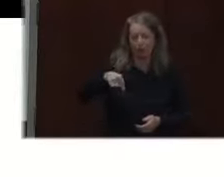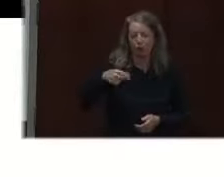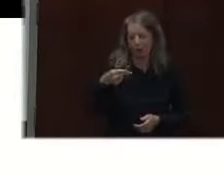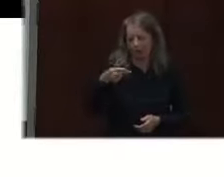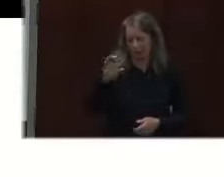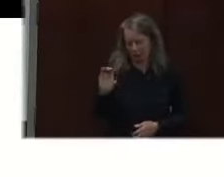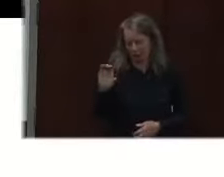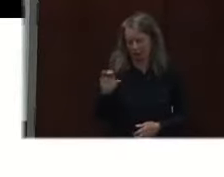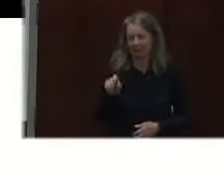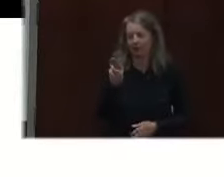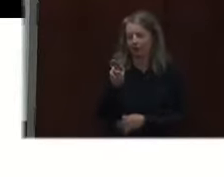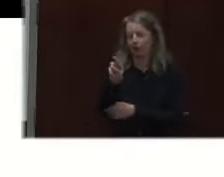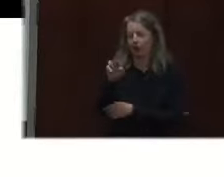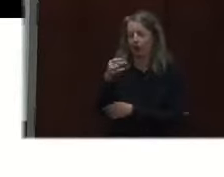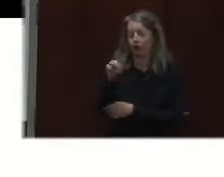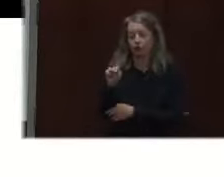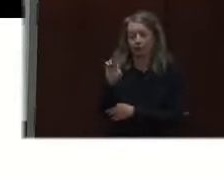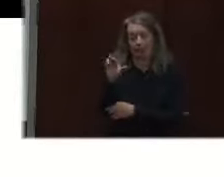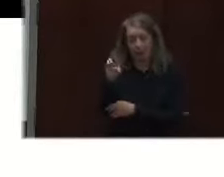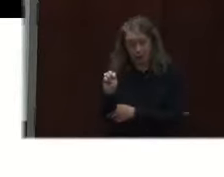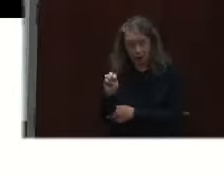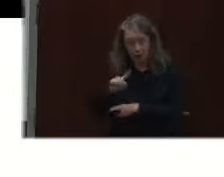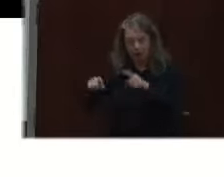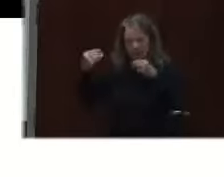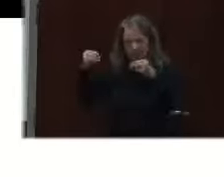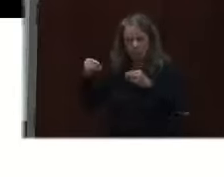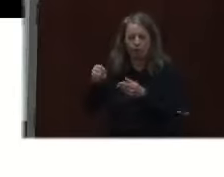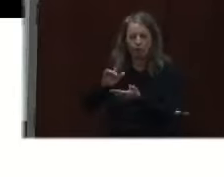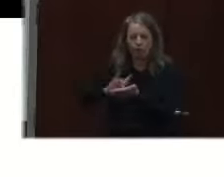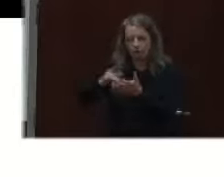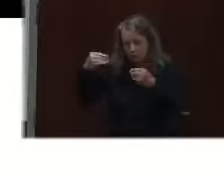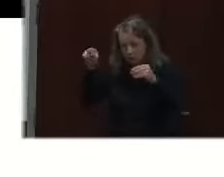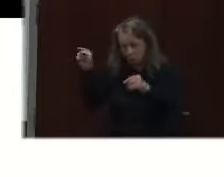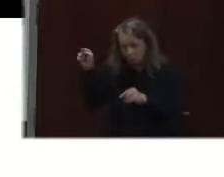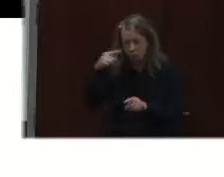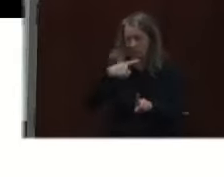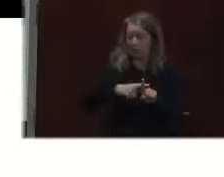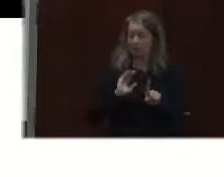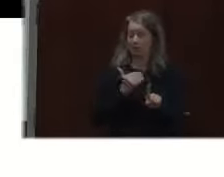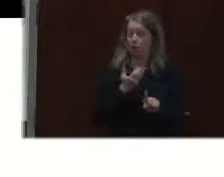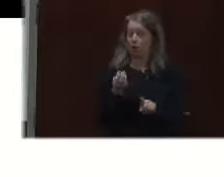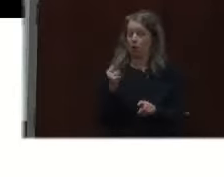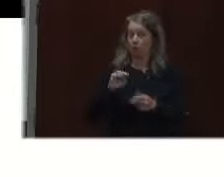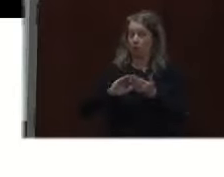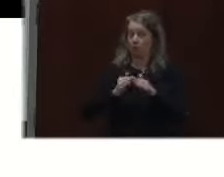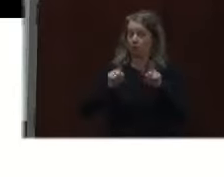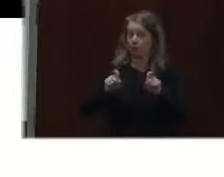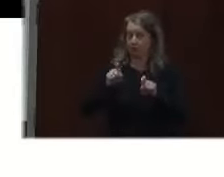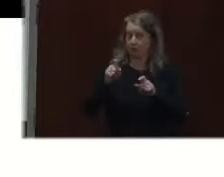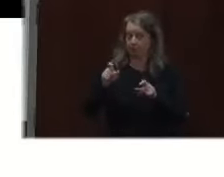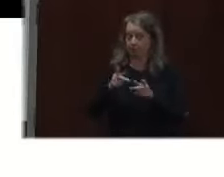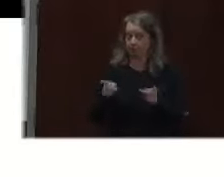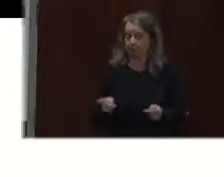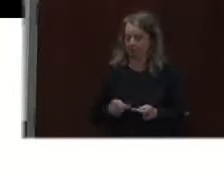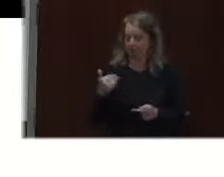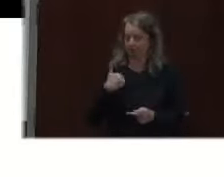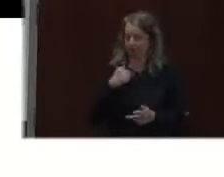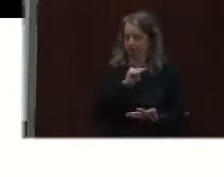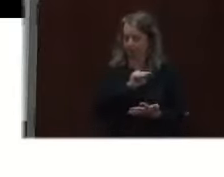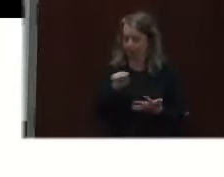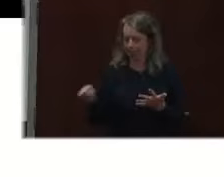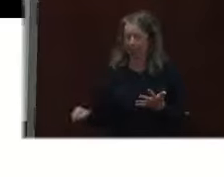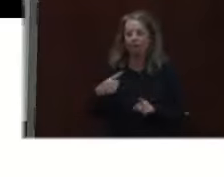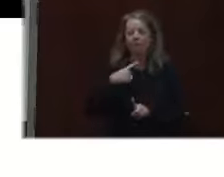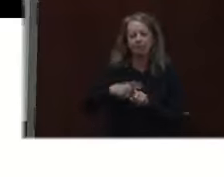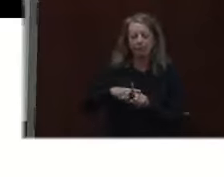our pharmacies, and also at our own community testing sites. And we are currently scheduling our fixed sites